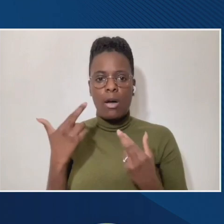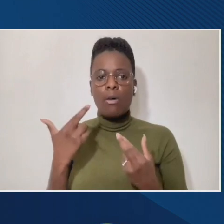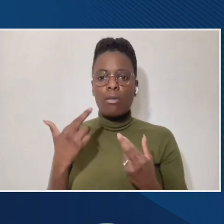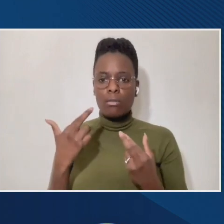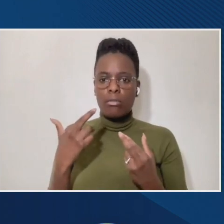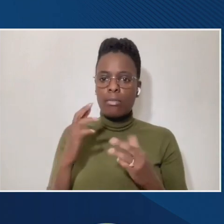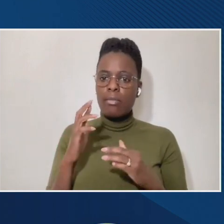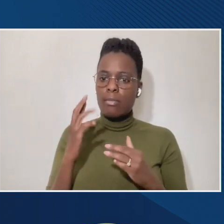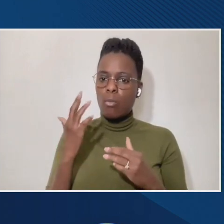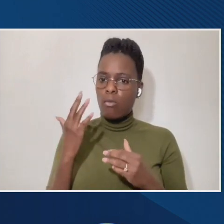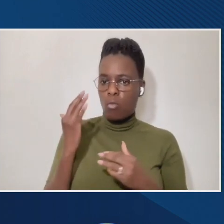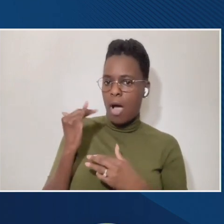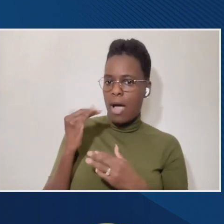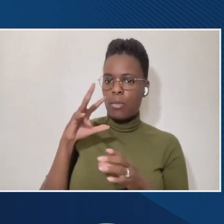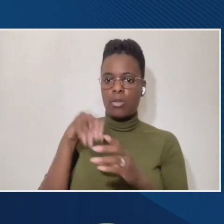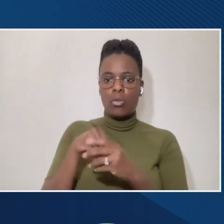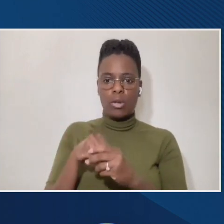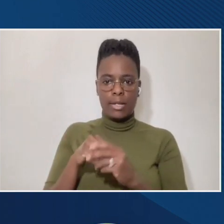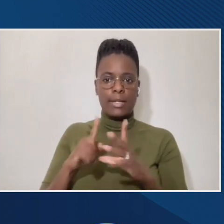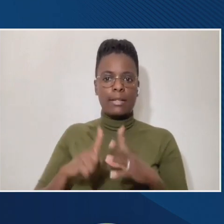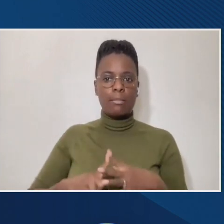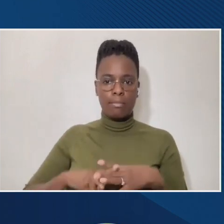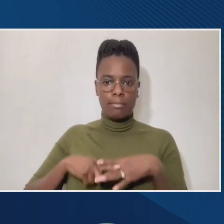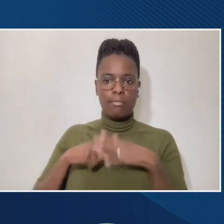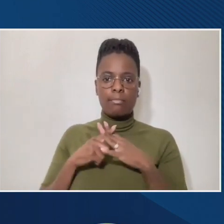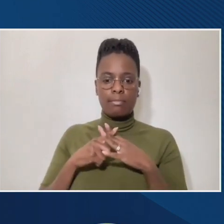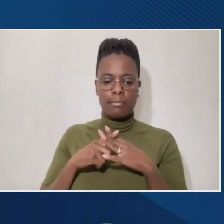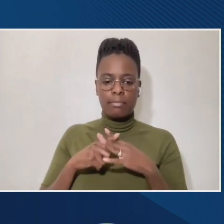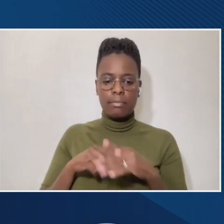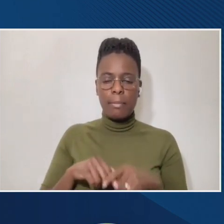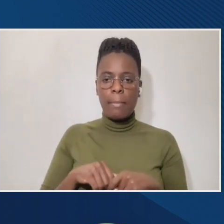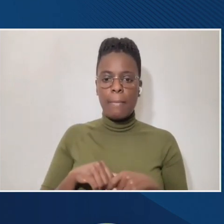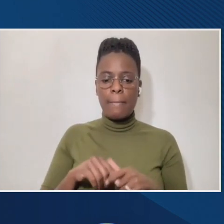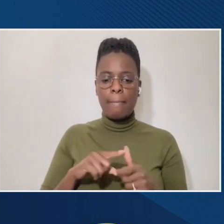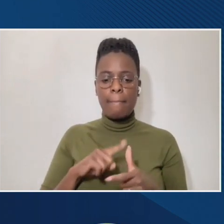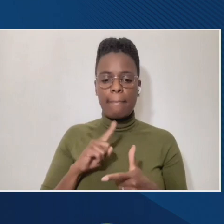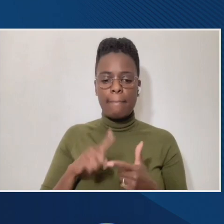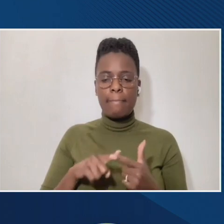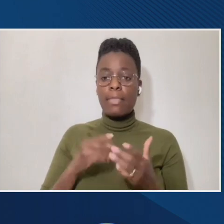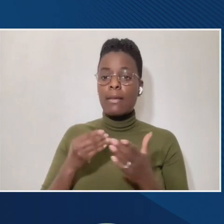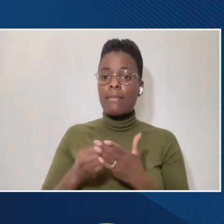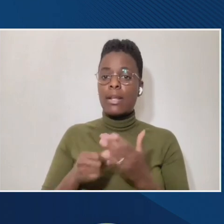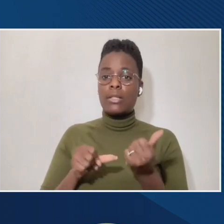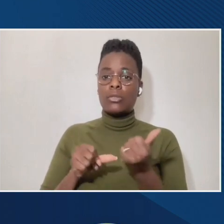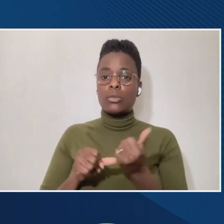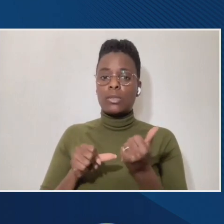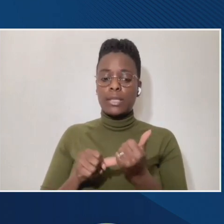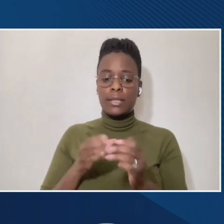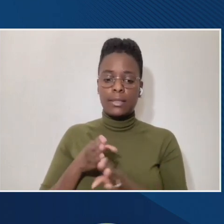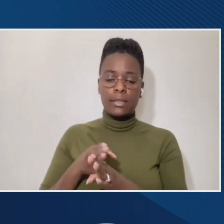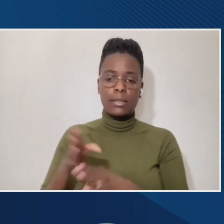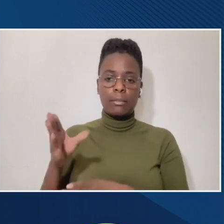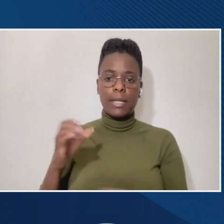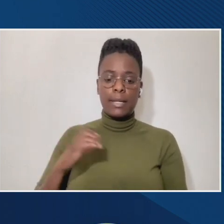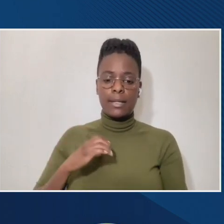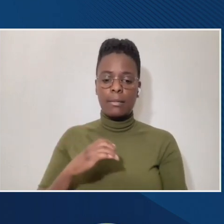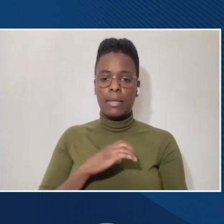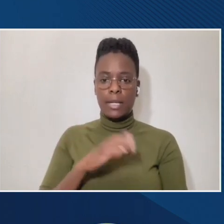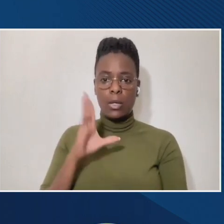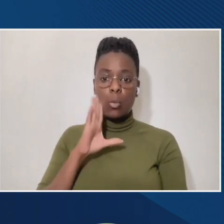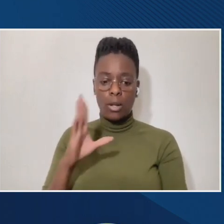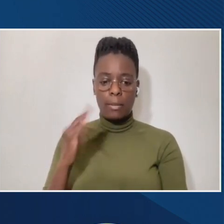opening, statement, I did mention that we are aware that the committee